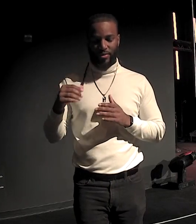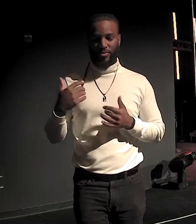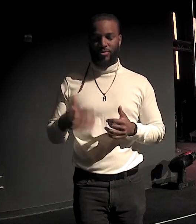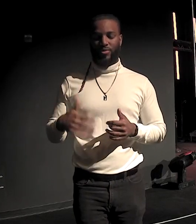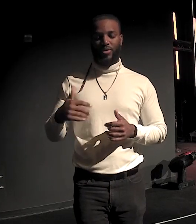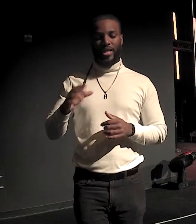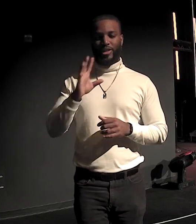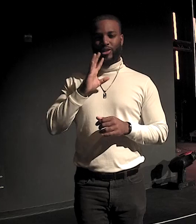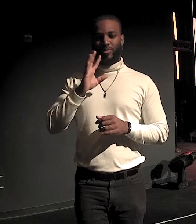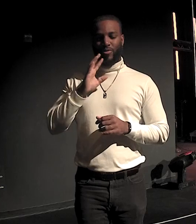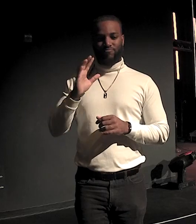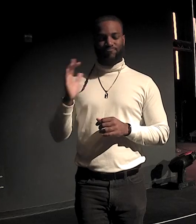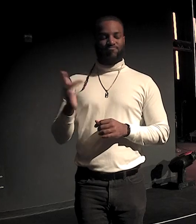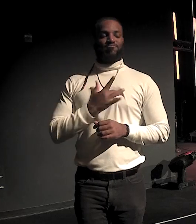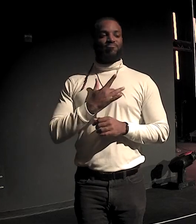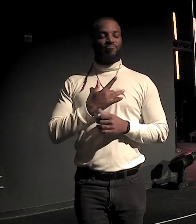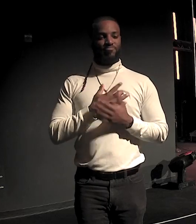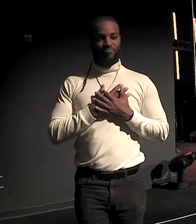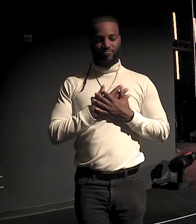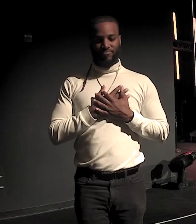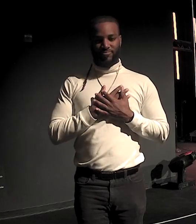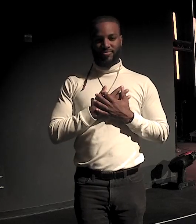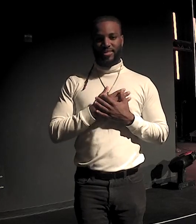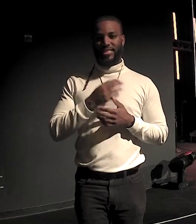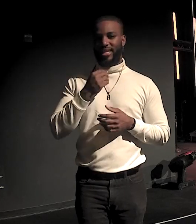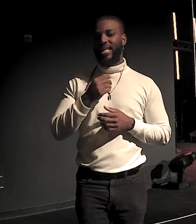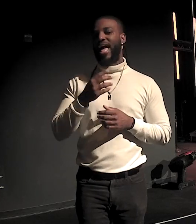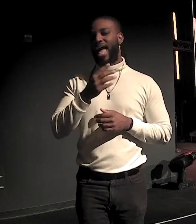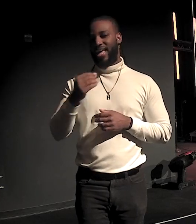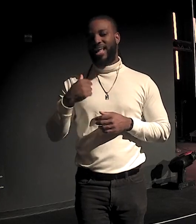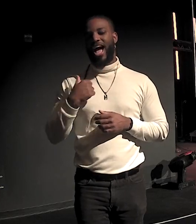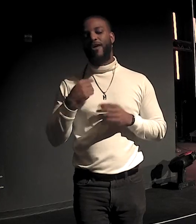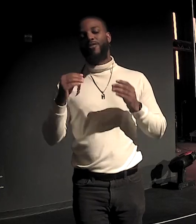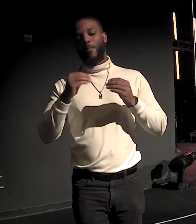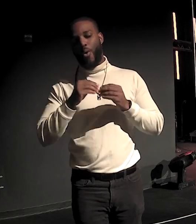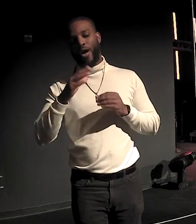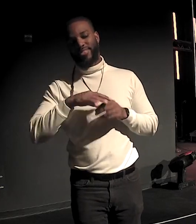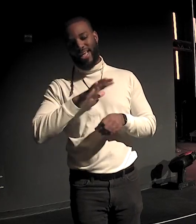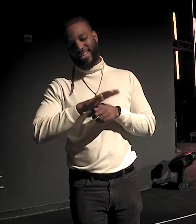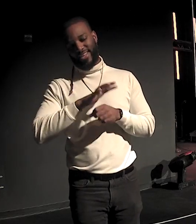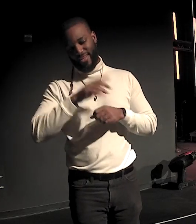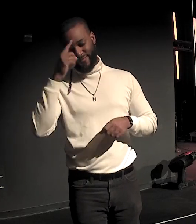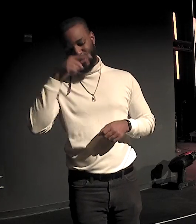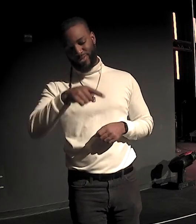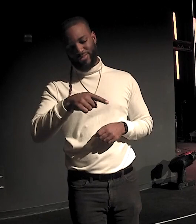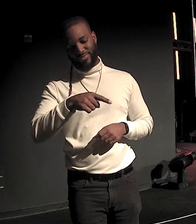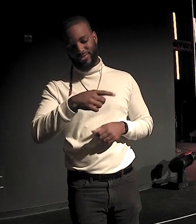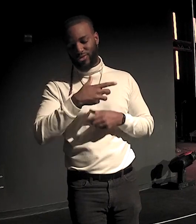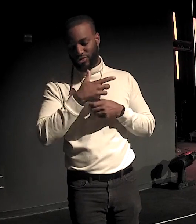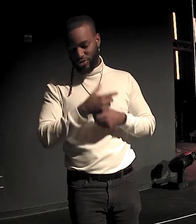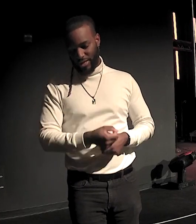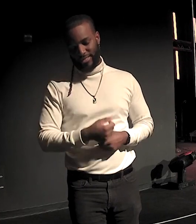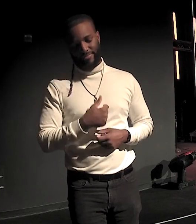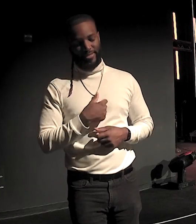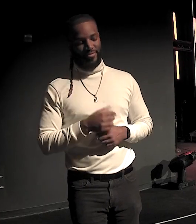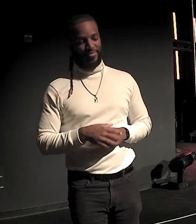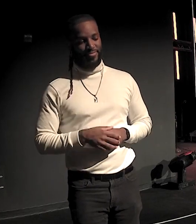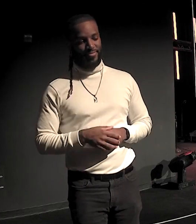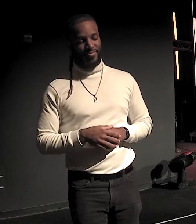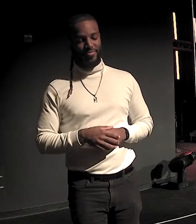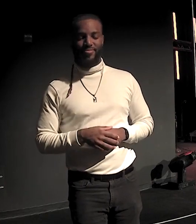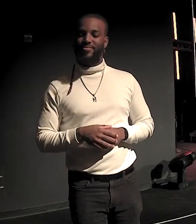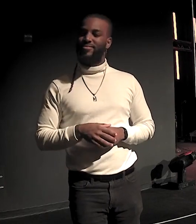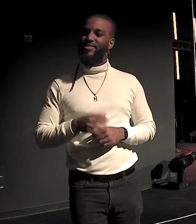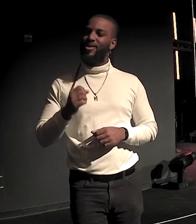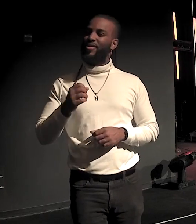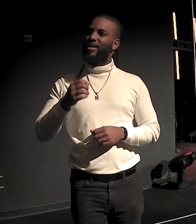to my heart. And he goes, and I have more than enough for you. Trust me. And so